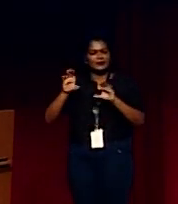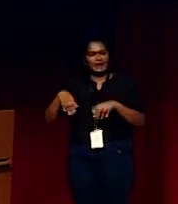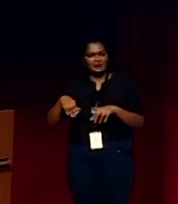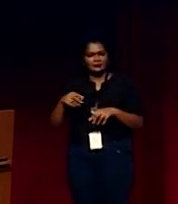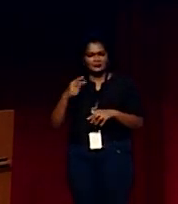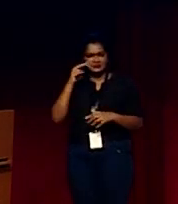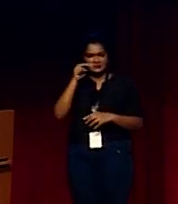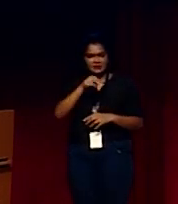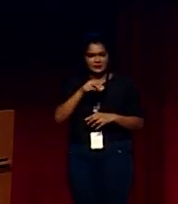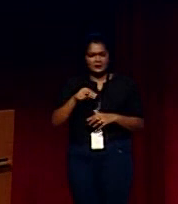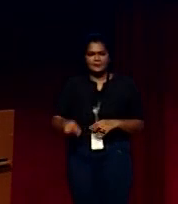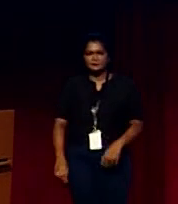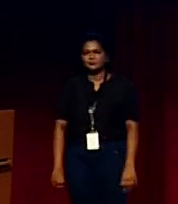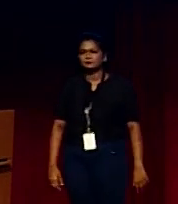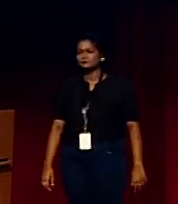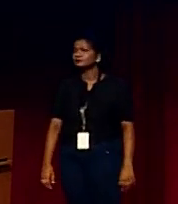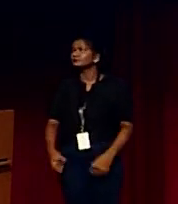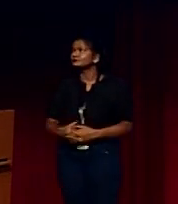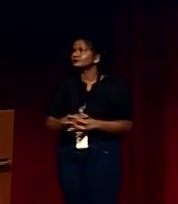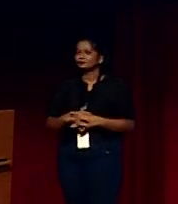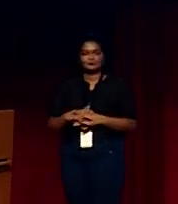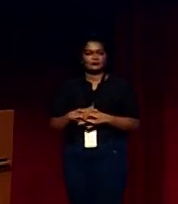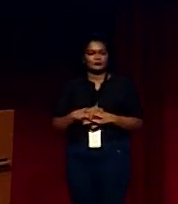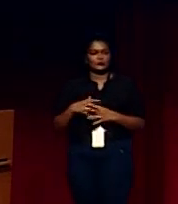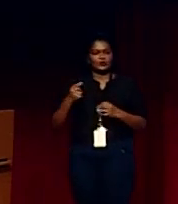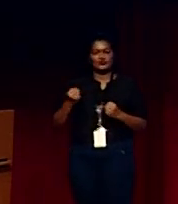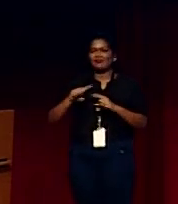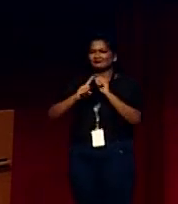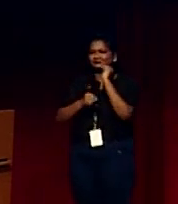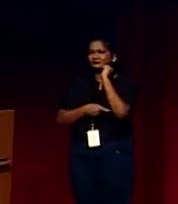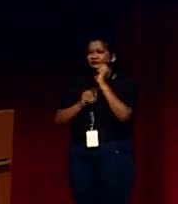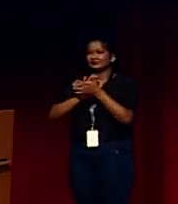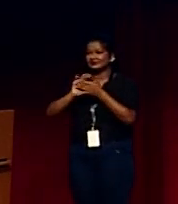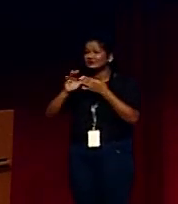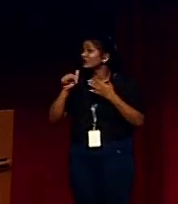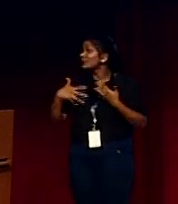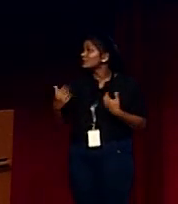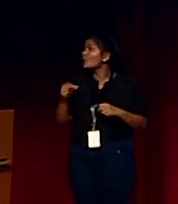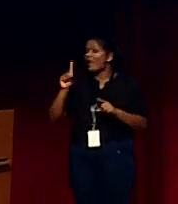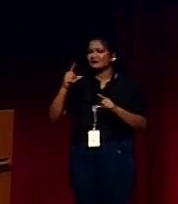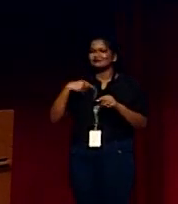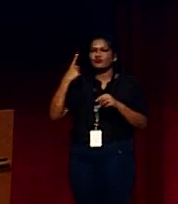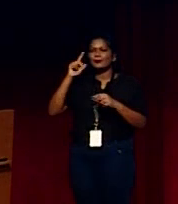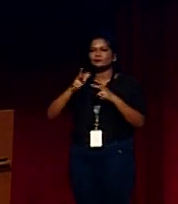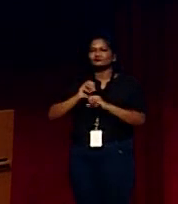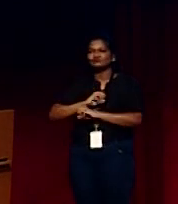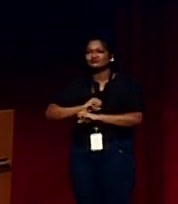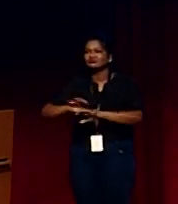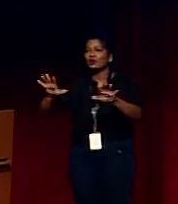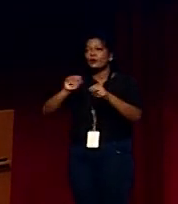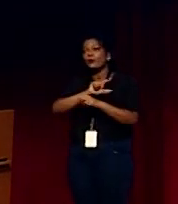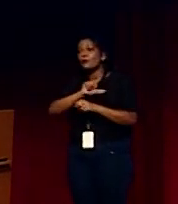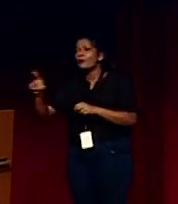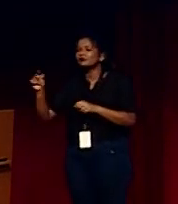around and look at the code. And just to finish it off, once we gave this paper to the publisher, of course, all of